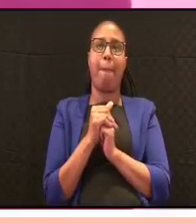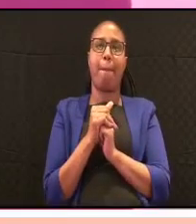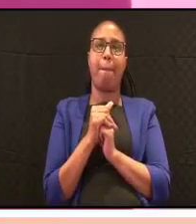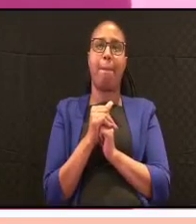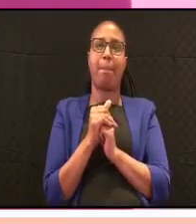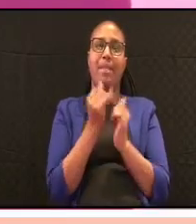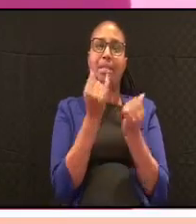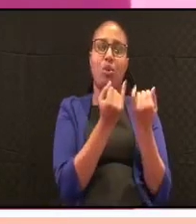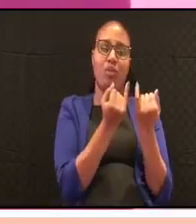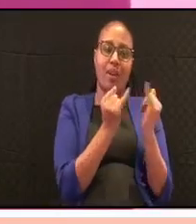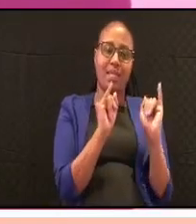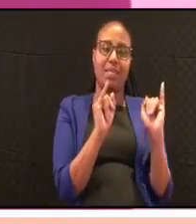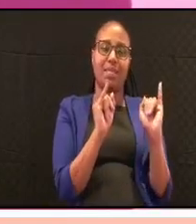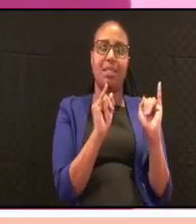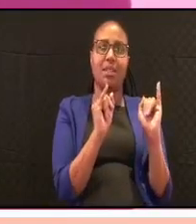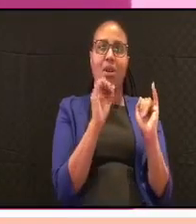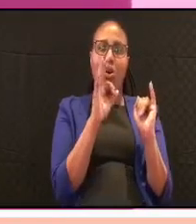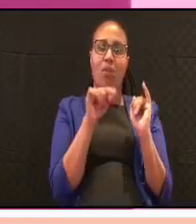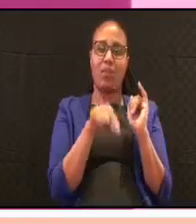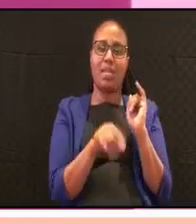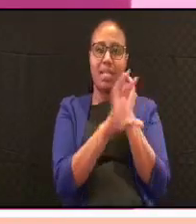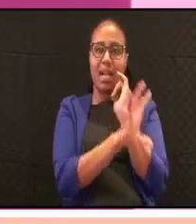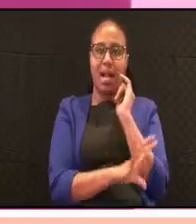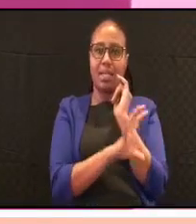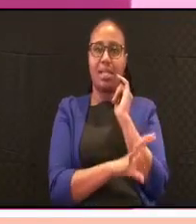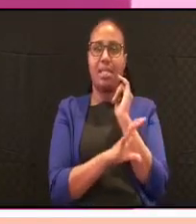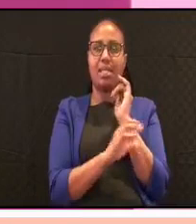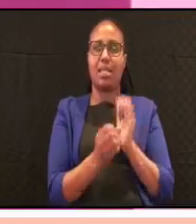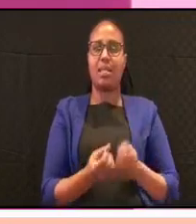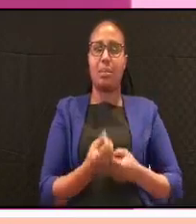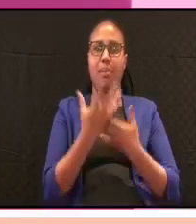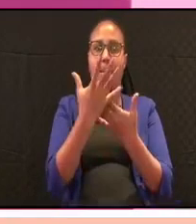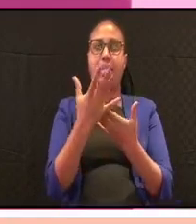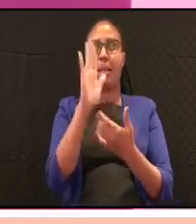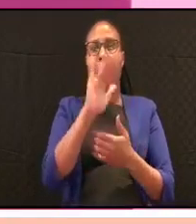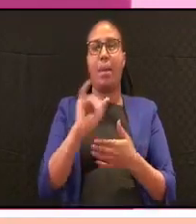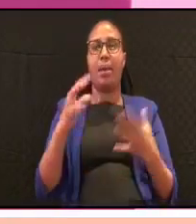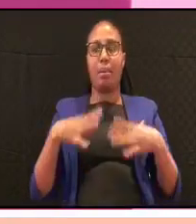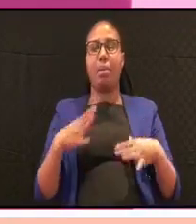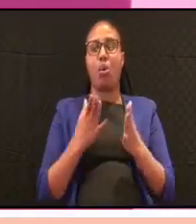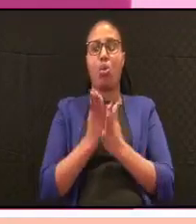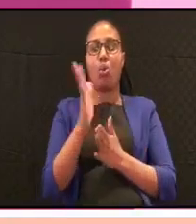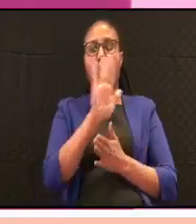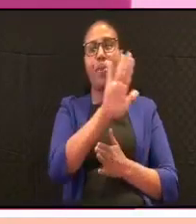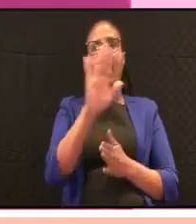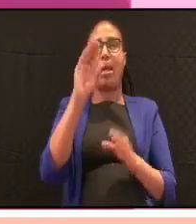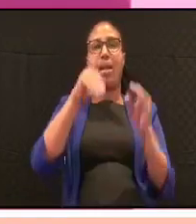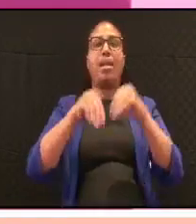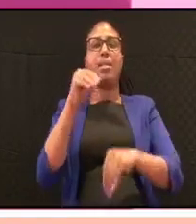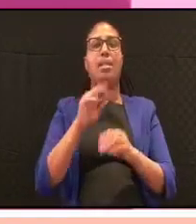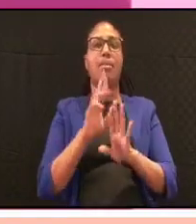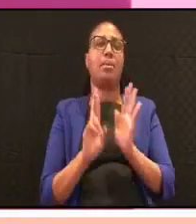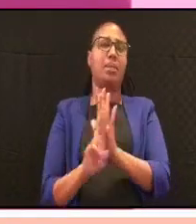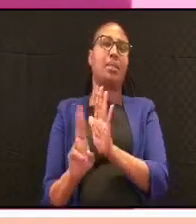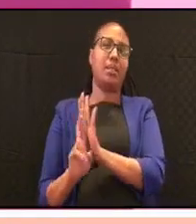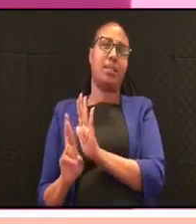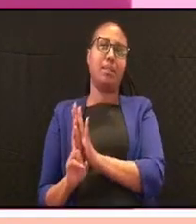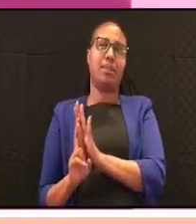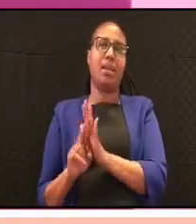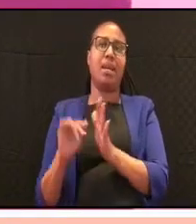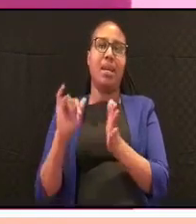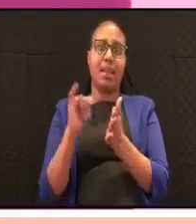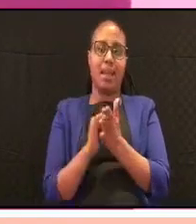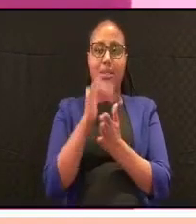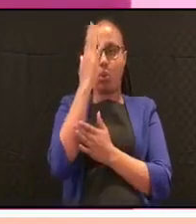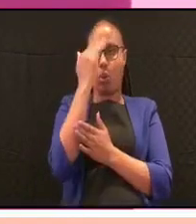The sovereignty of this country is expressed by the people through their elected representatives. And